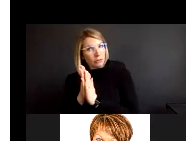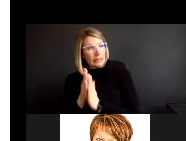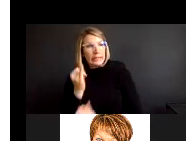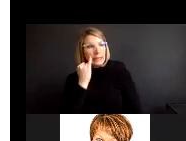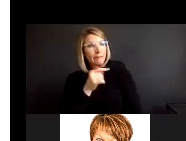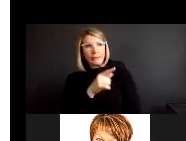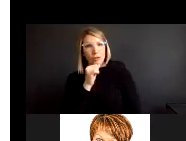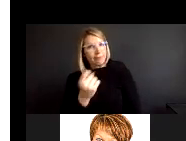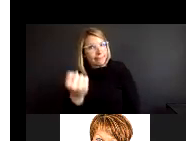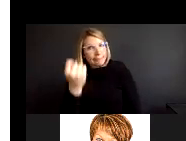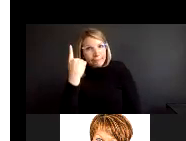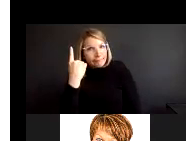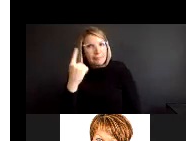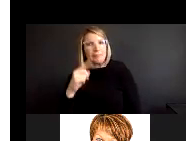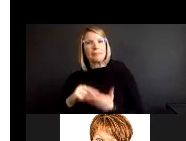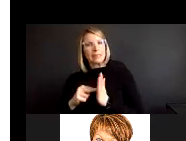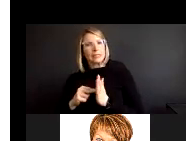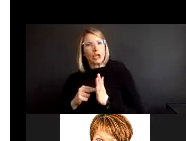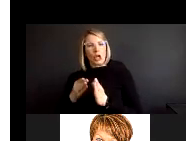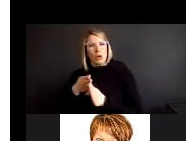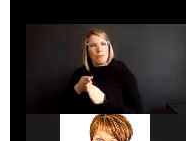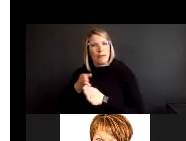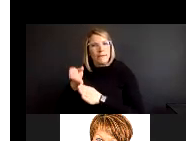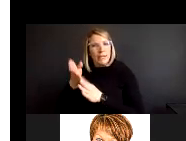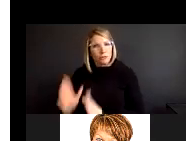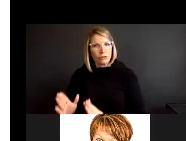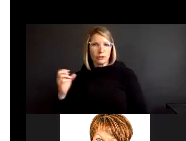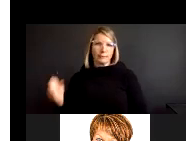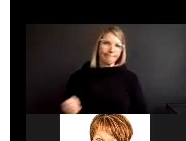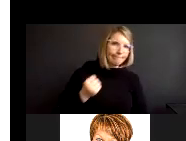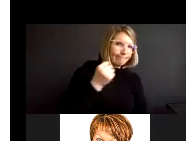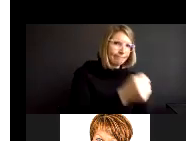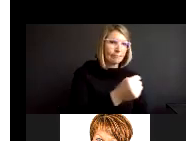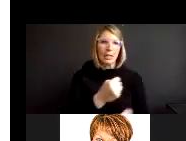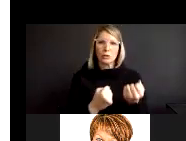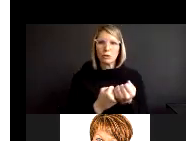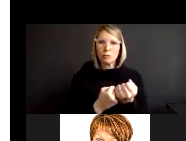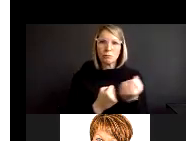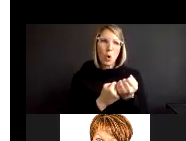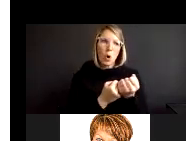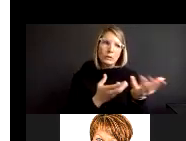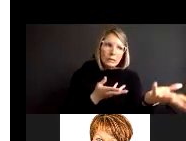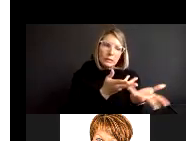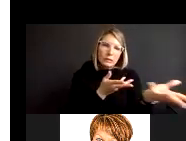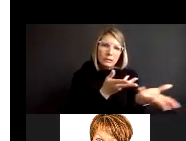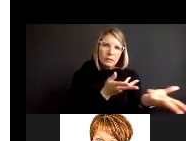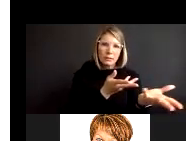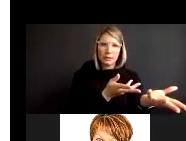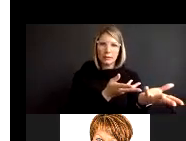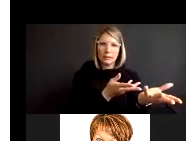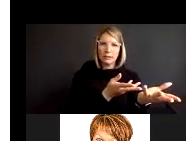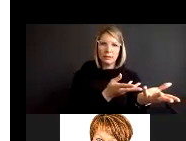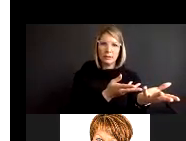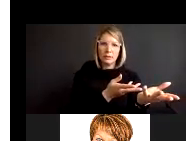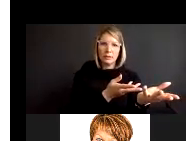as helping professionals have that, of course, responsibility to intervene and support that person. So again, the concept's really about,